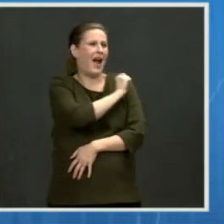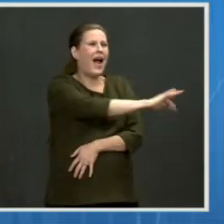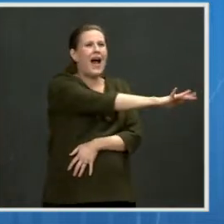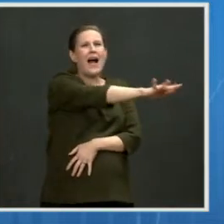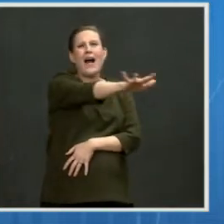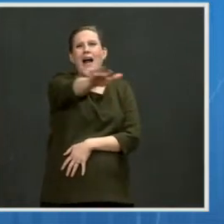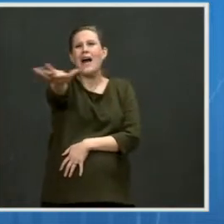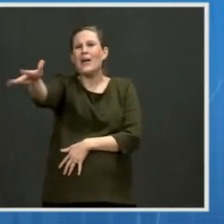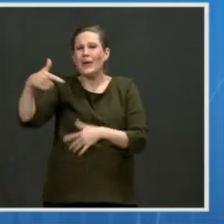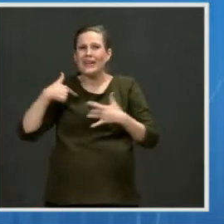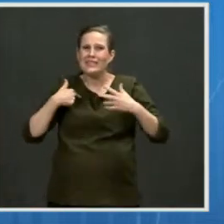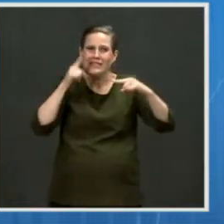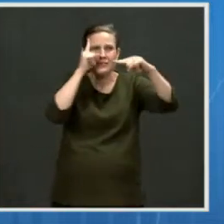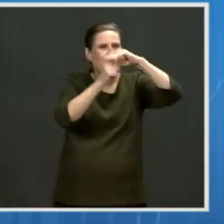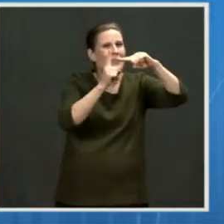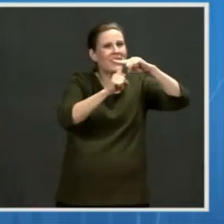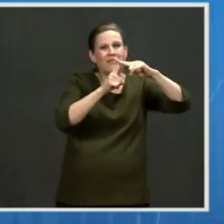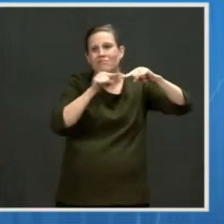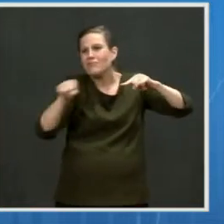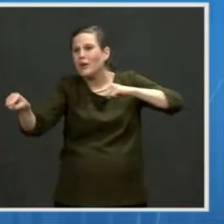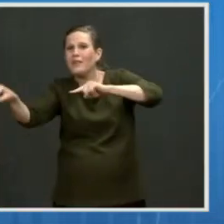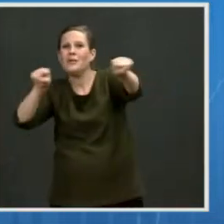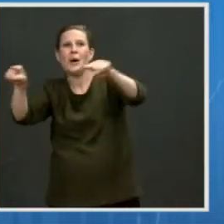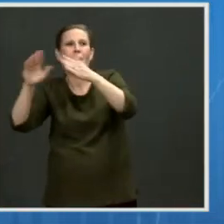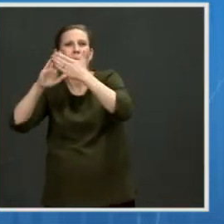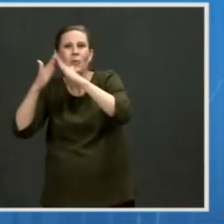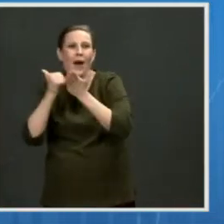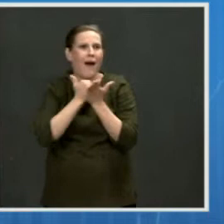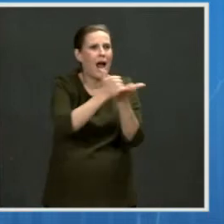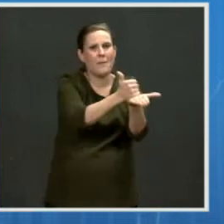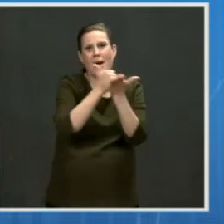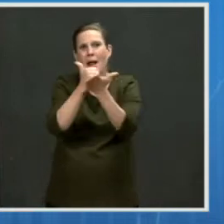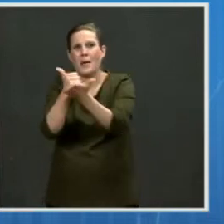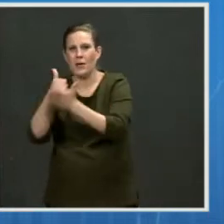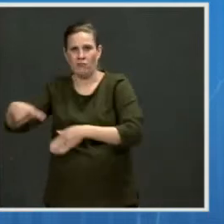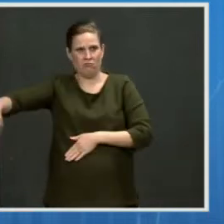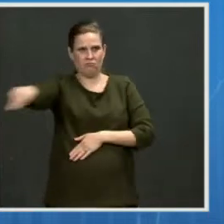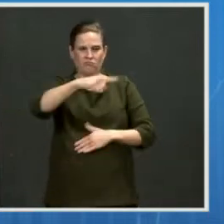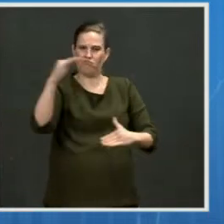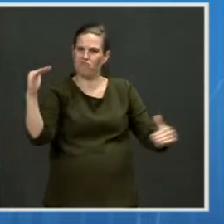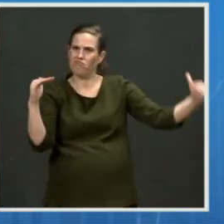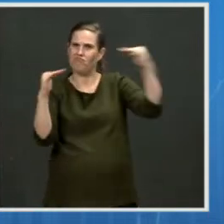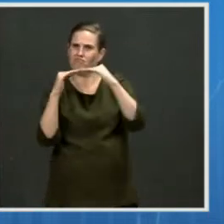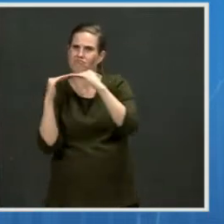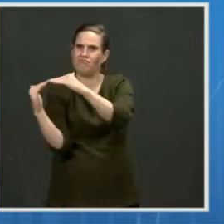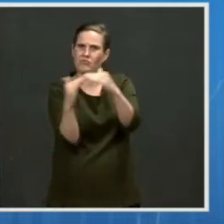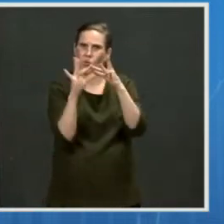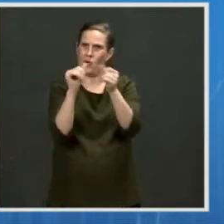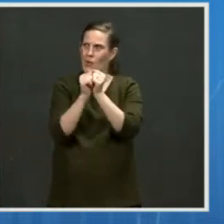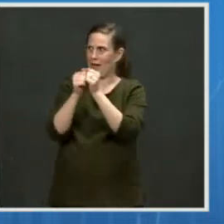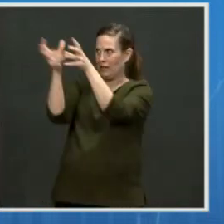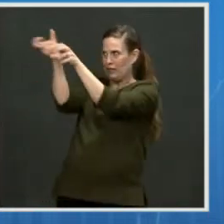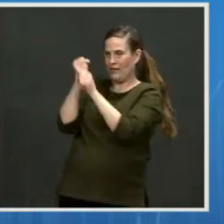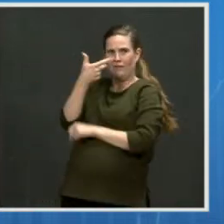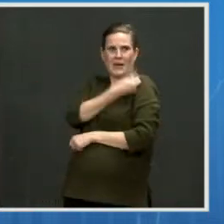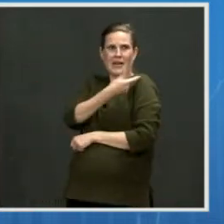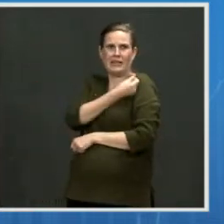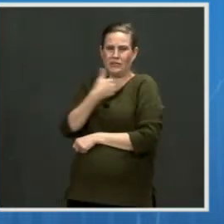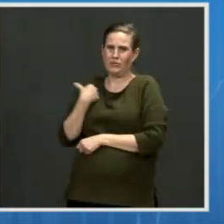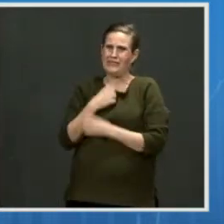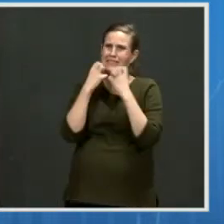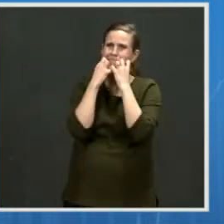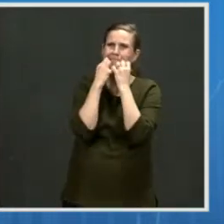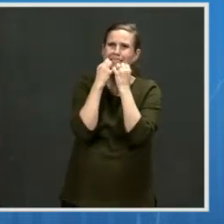help mount the most aggressive, equitable vaccination campaign of modern times. Millions more people are